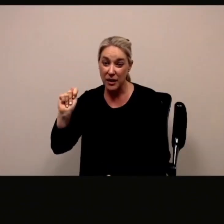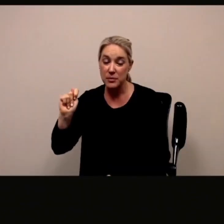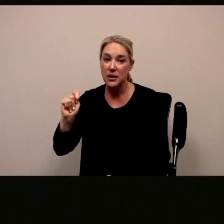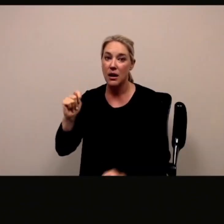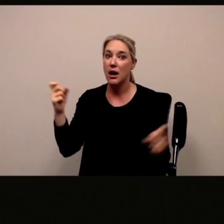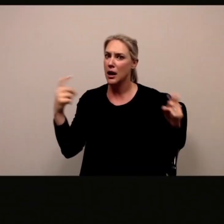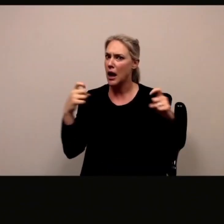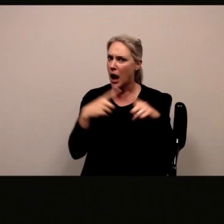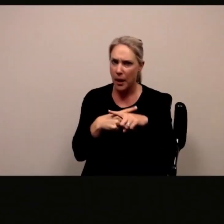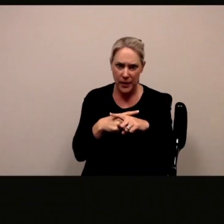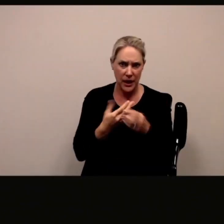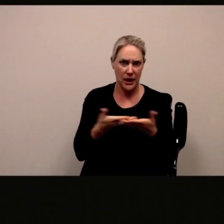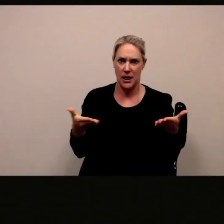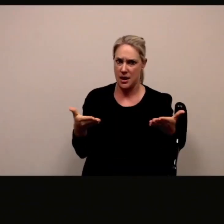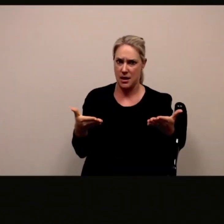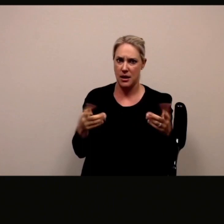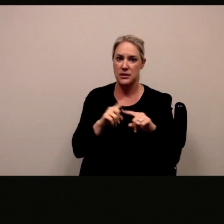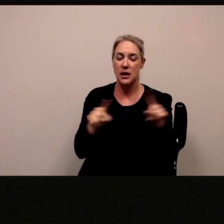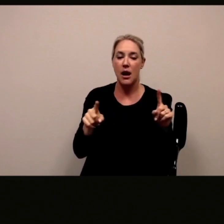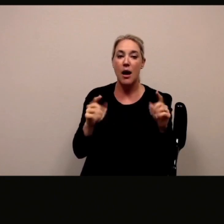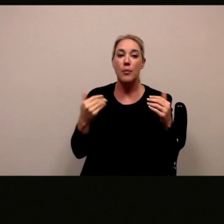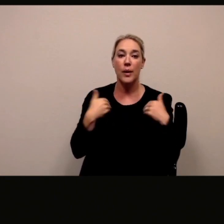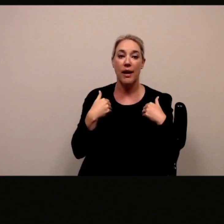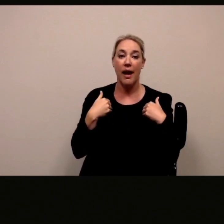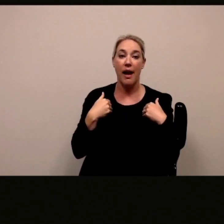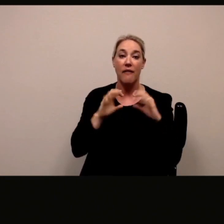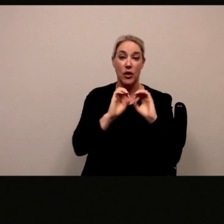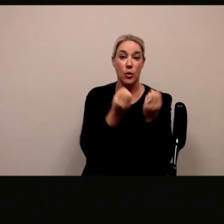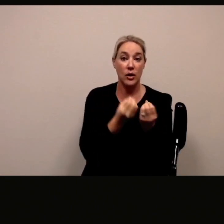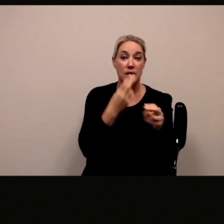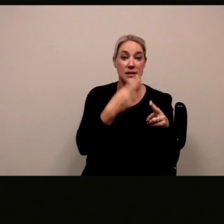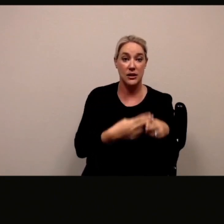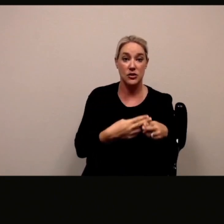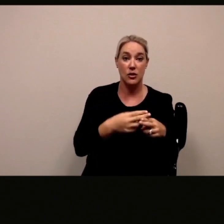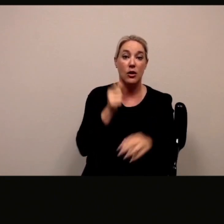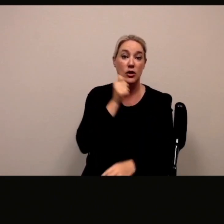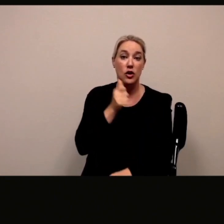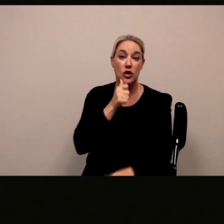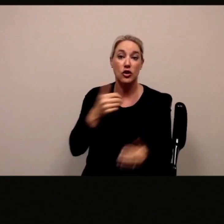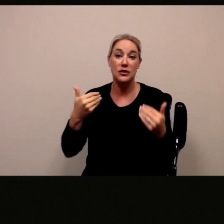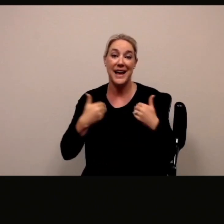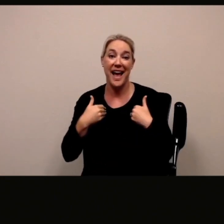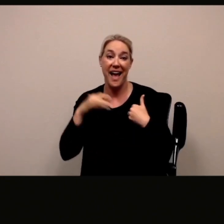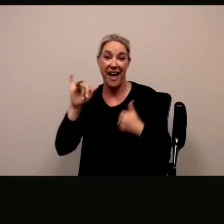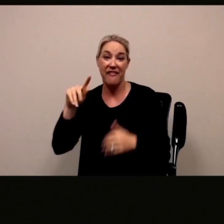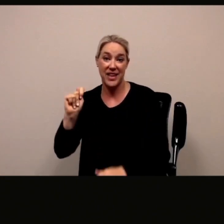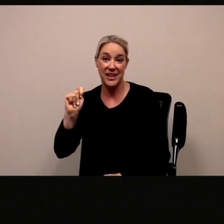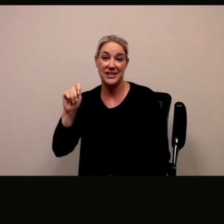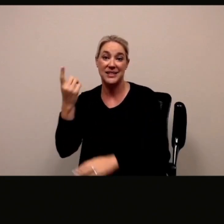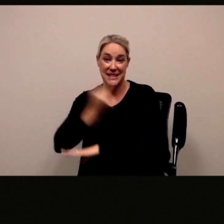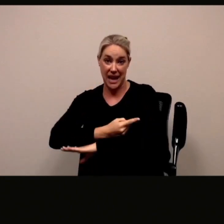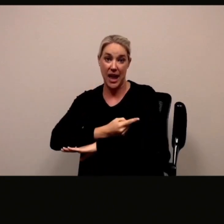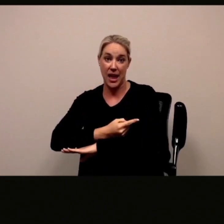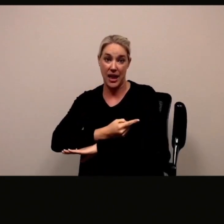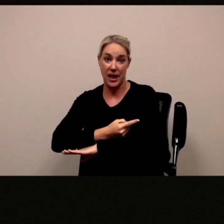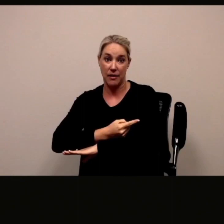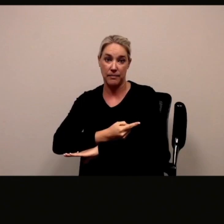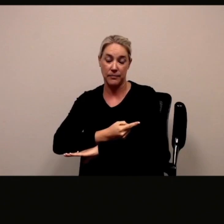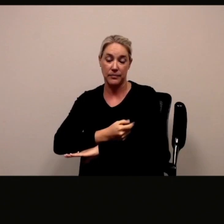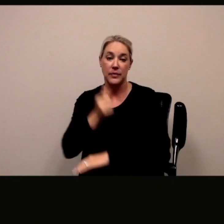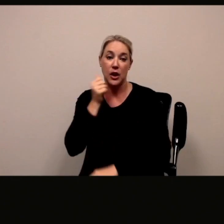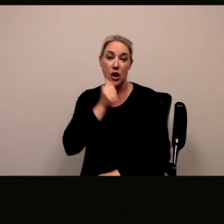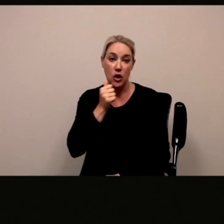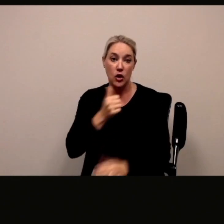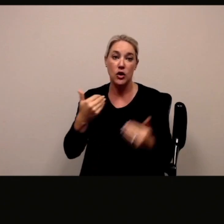have a organization called Girls Have It Day. It's Girls Have It. And what